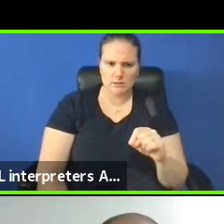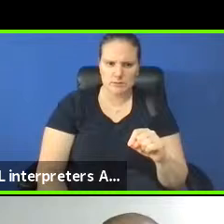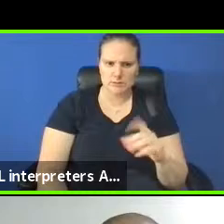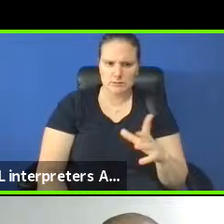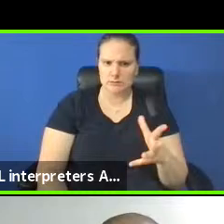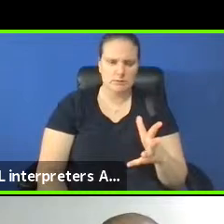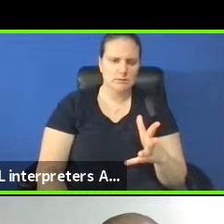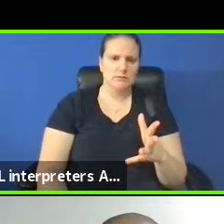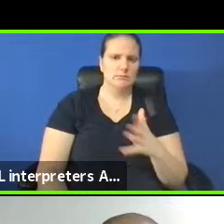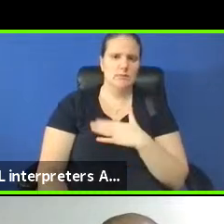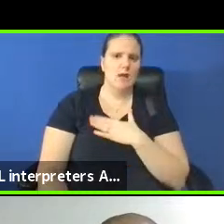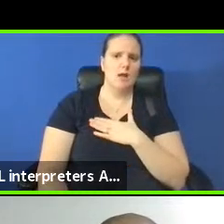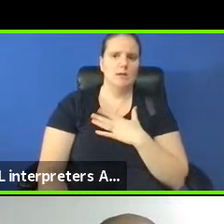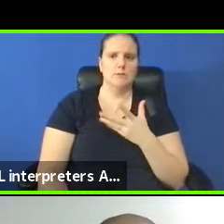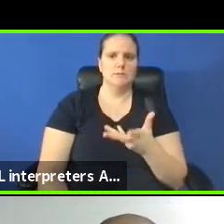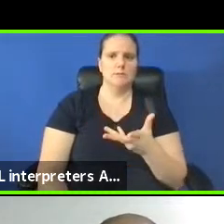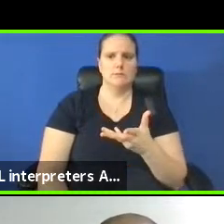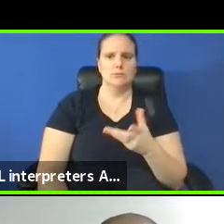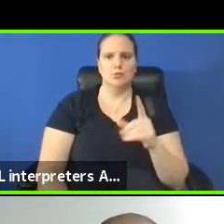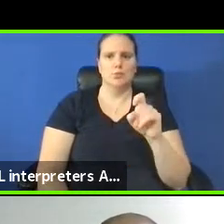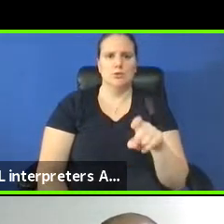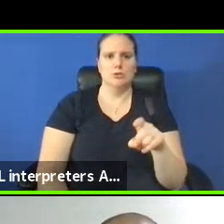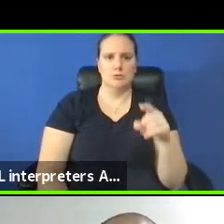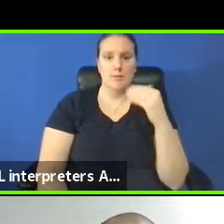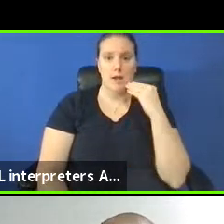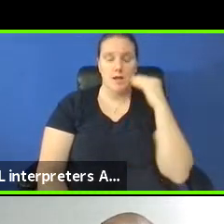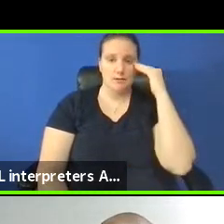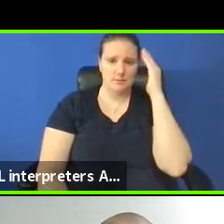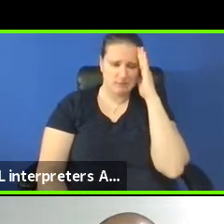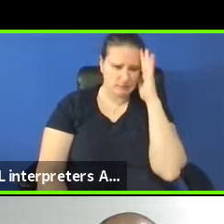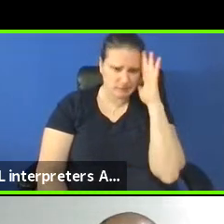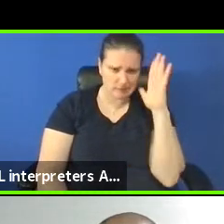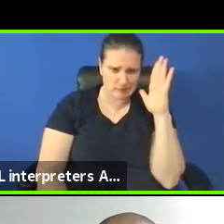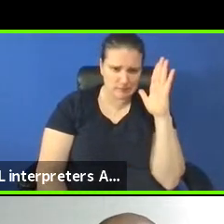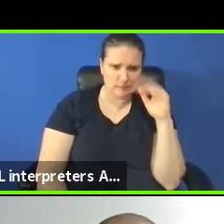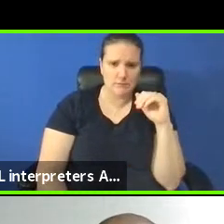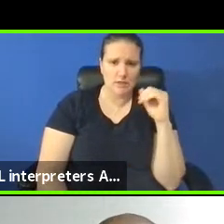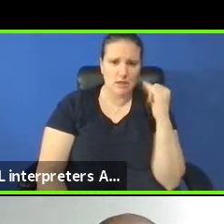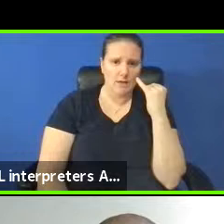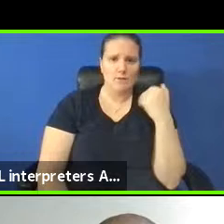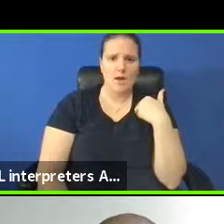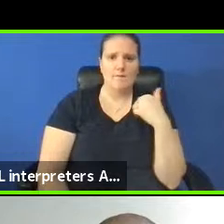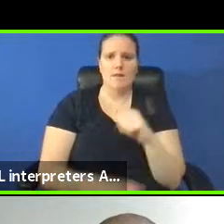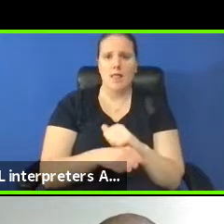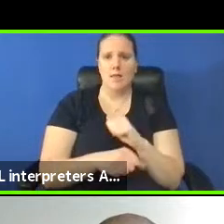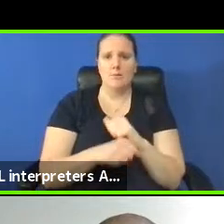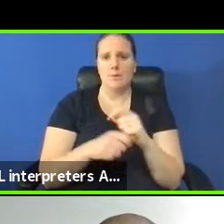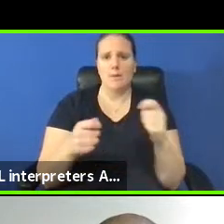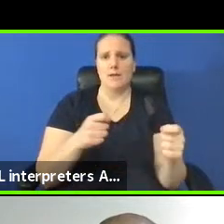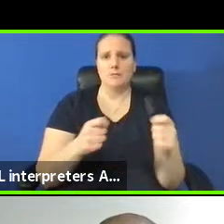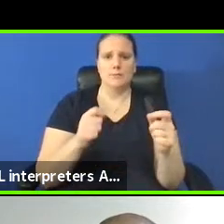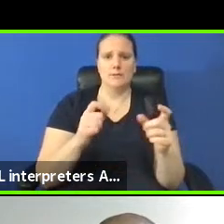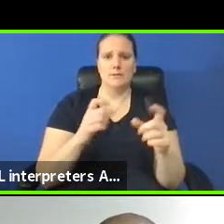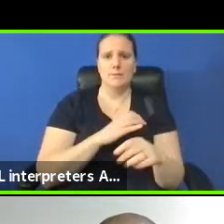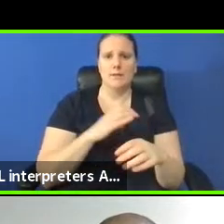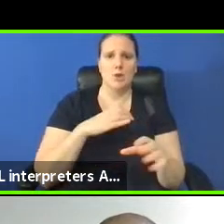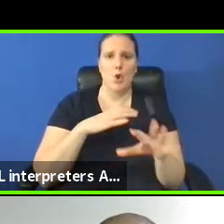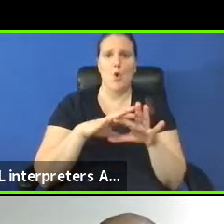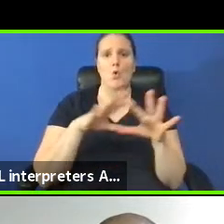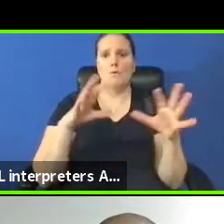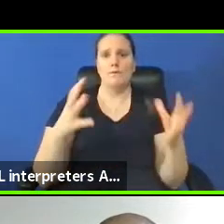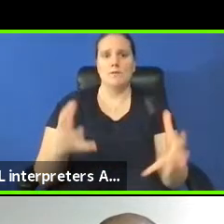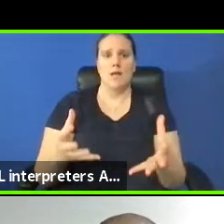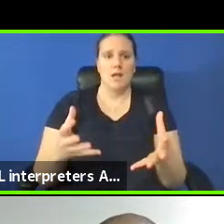this is just my a question in my head. If we're going to have a labor management community oversight committee,